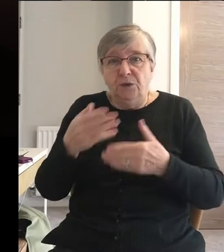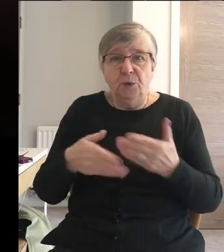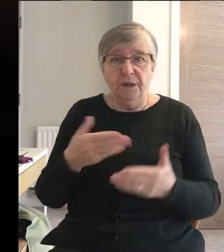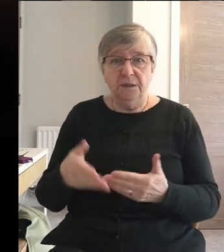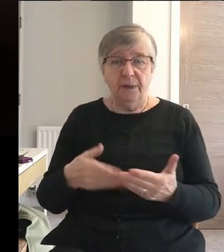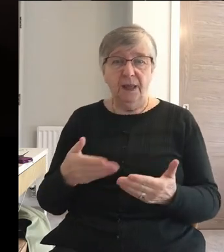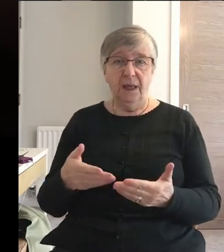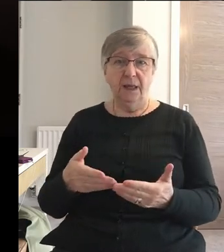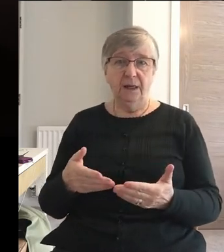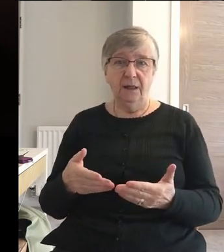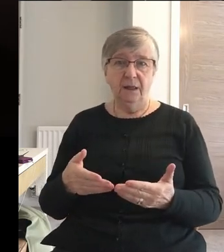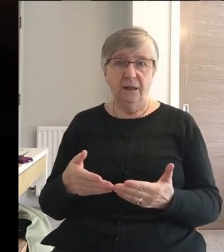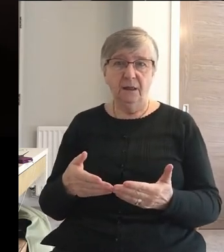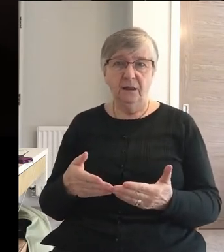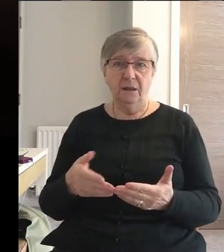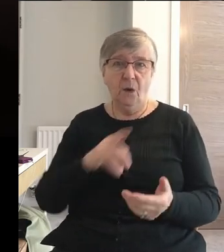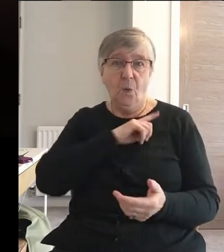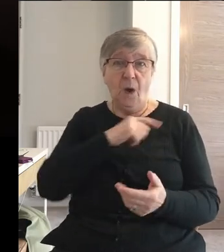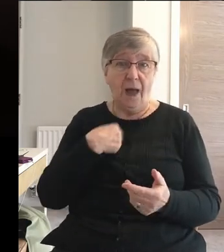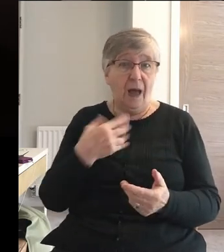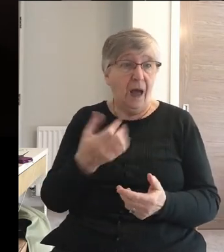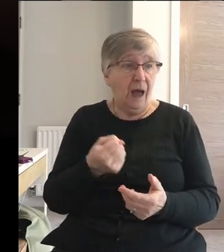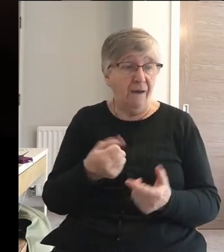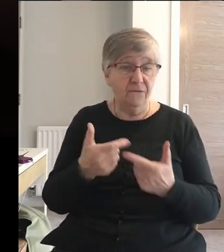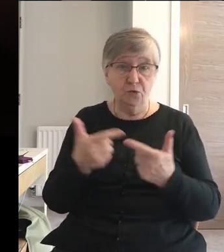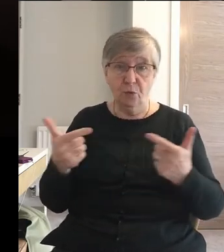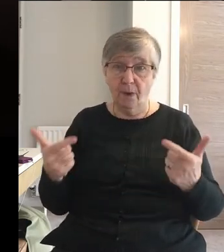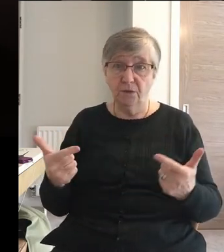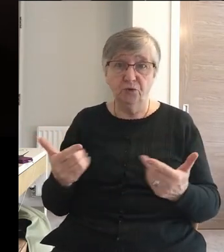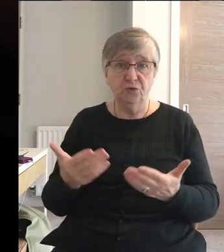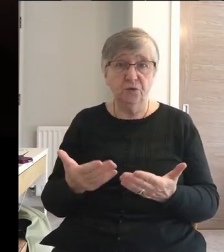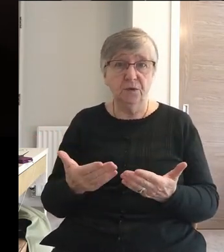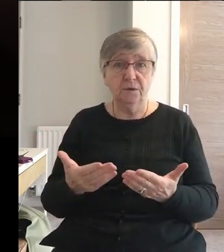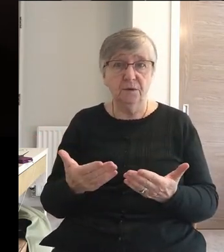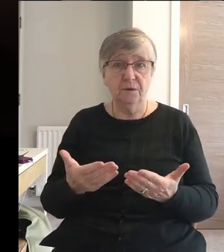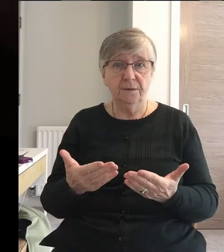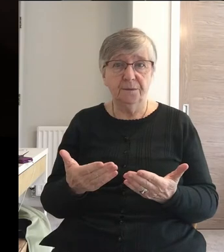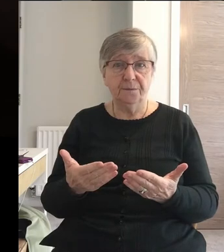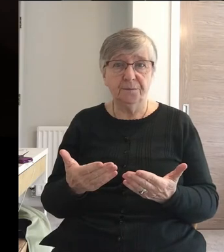to explain to them why I've got so much.